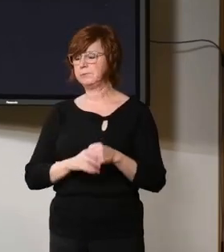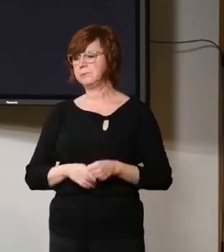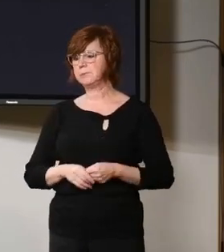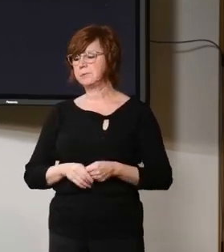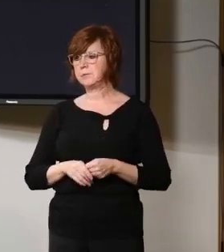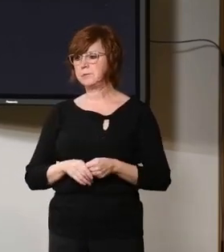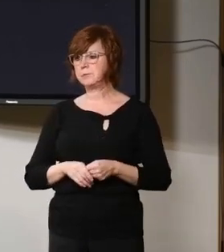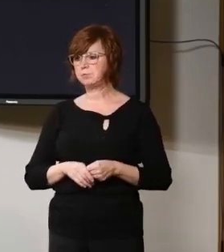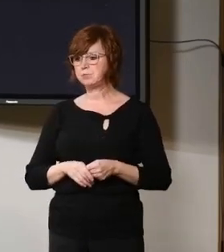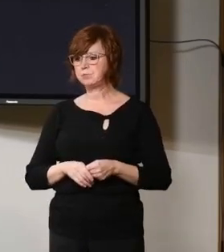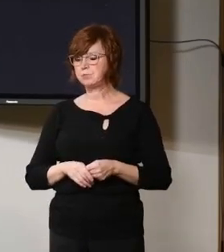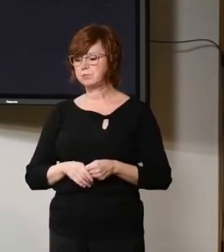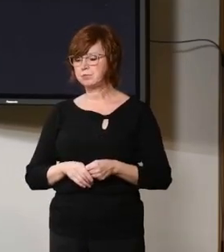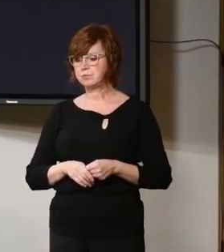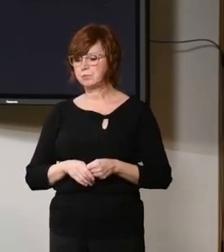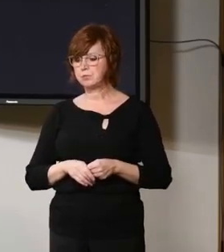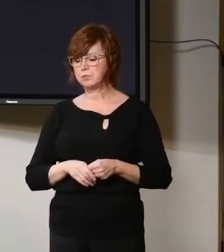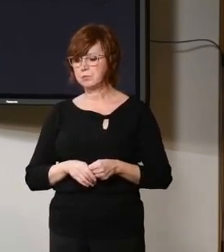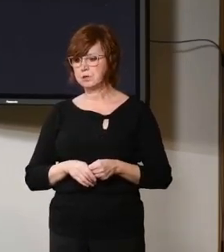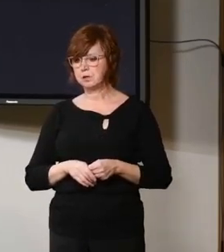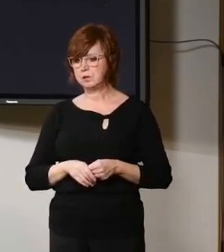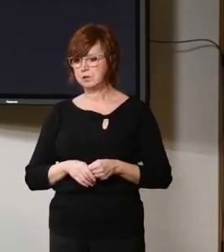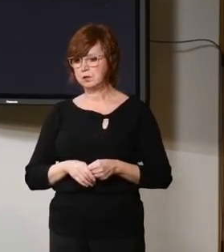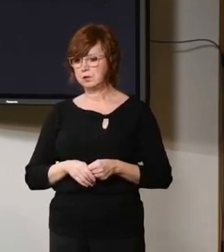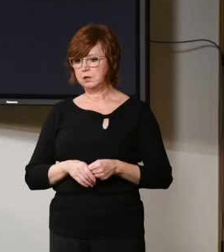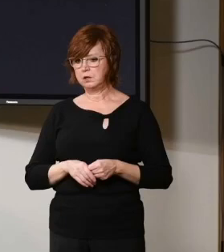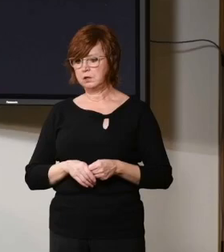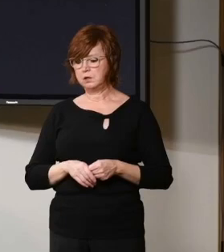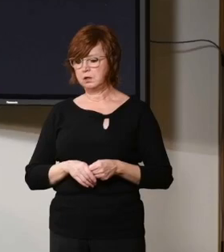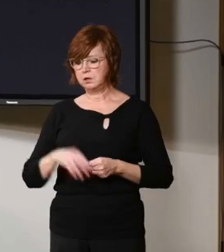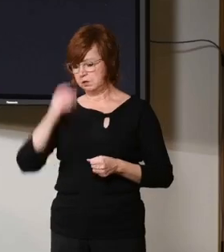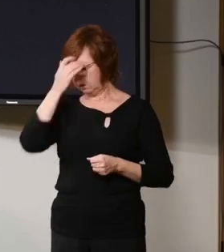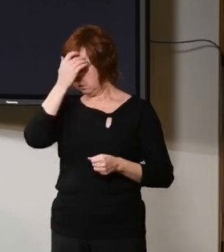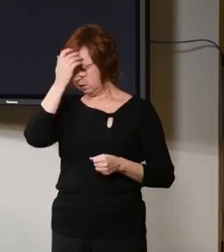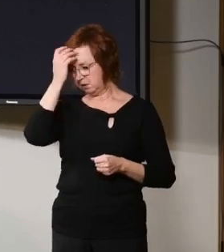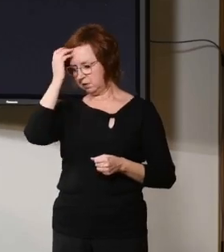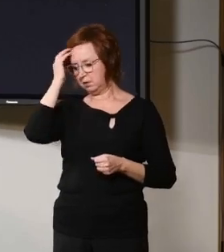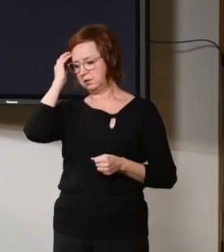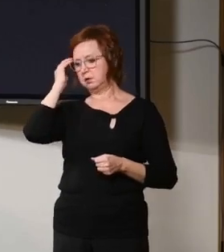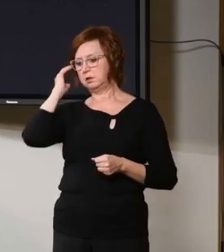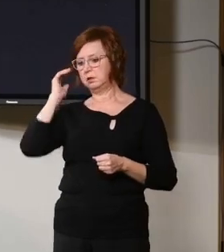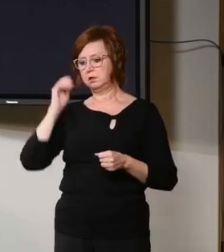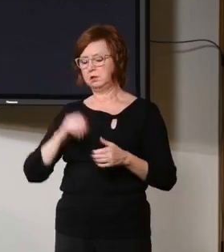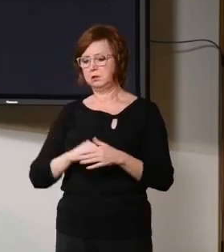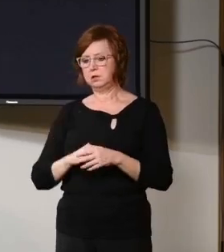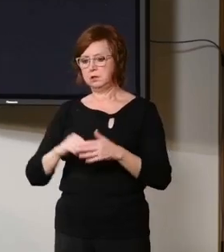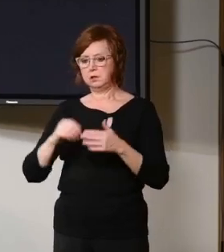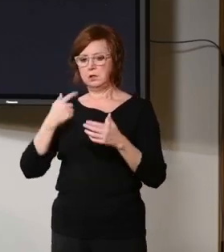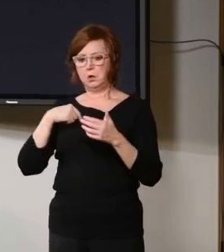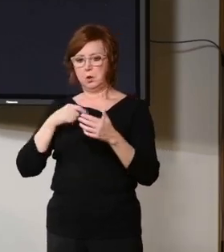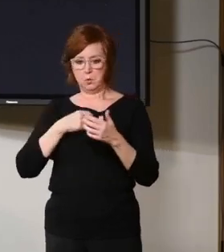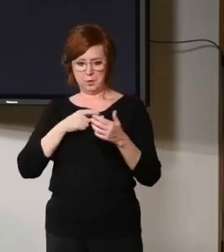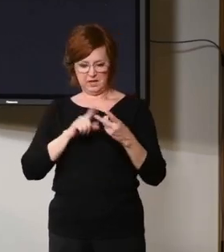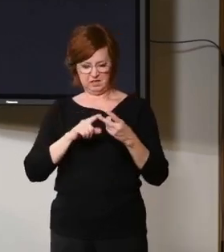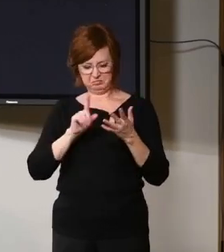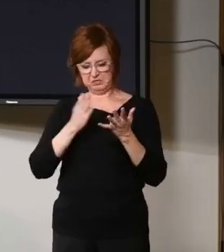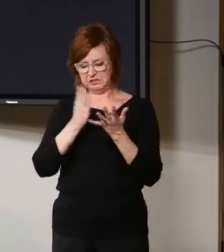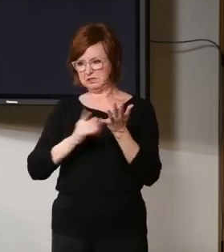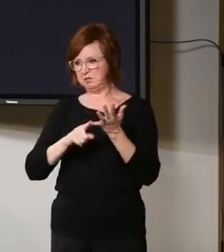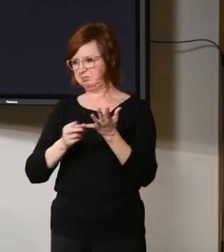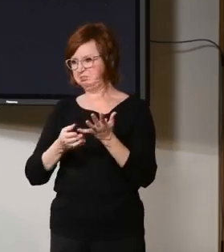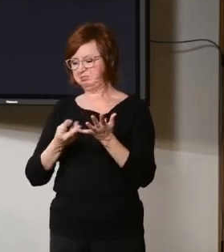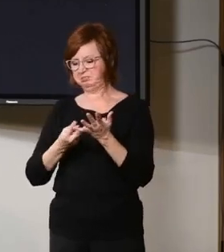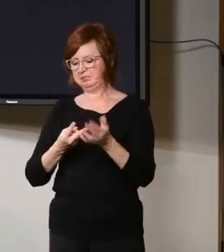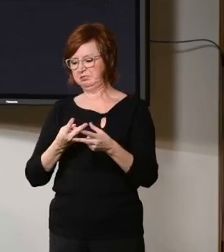the criteria for testing while conserving testing by not recommending testing for the vast majority of travelers